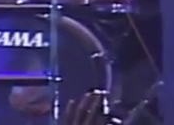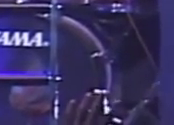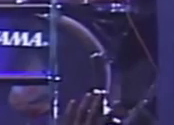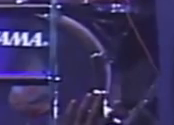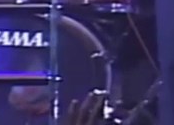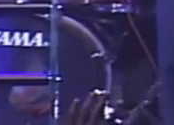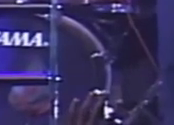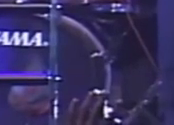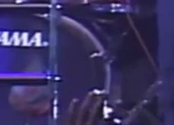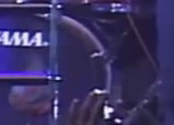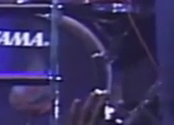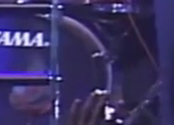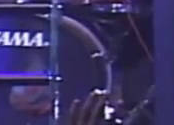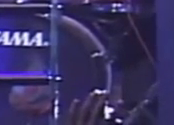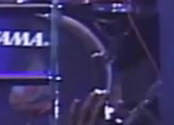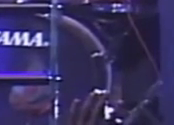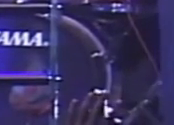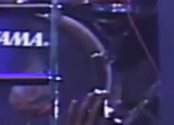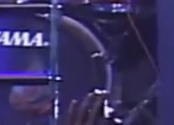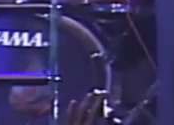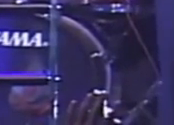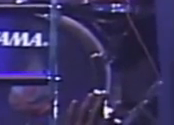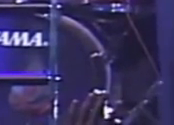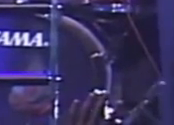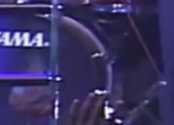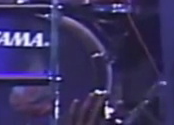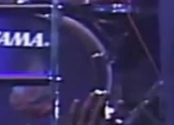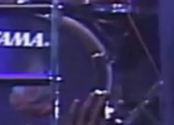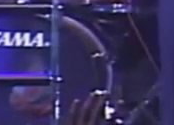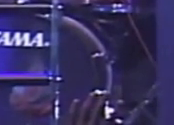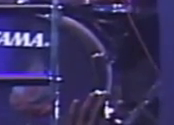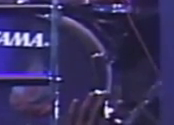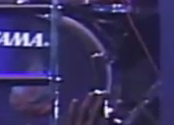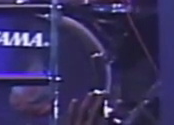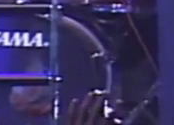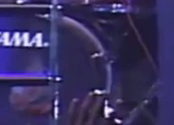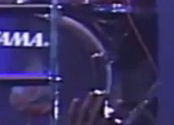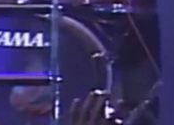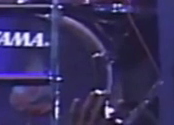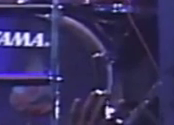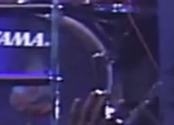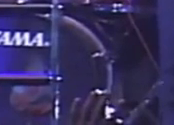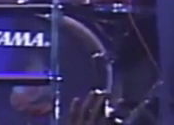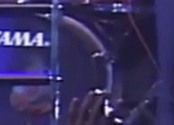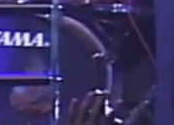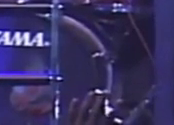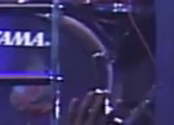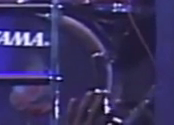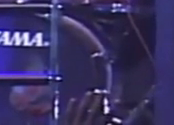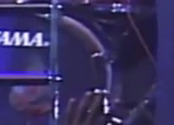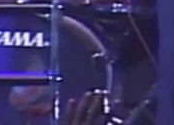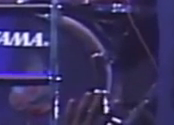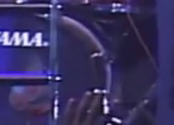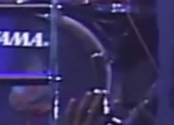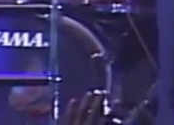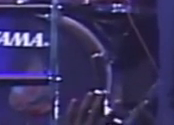from unemployment, from lack of knowledge. All of them. Thank you for